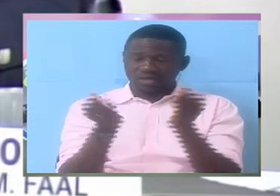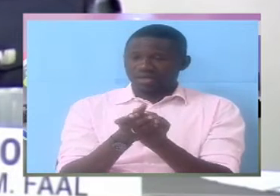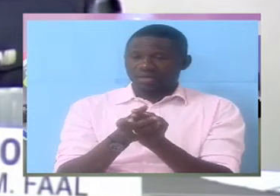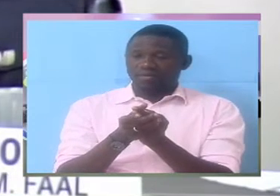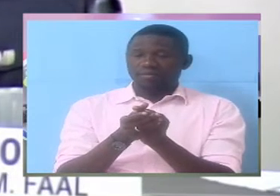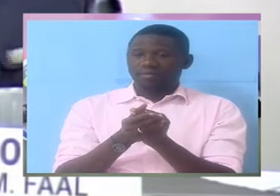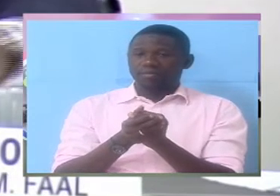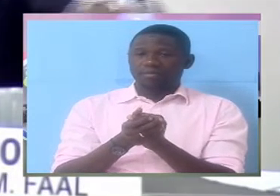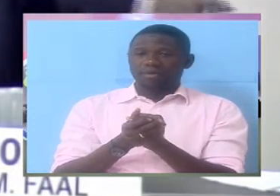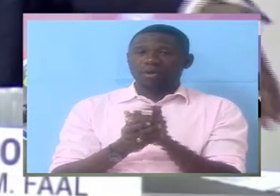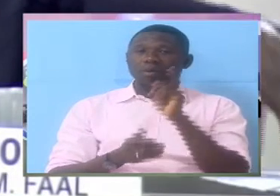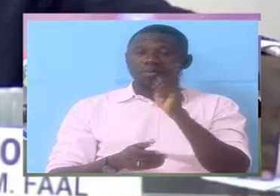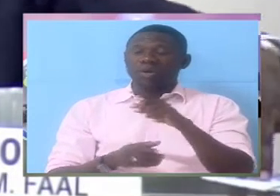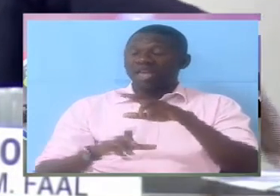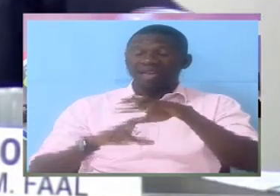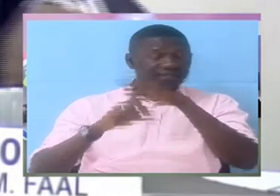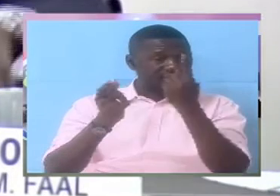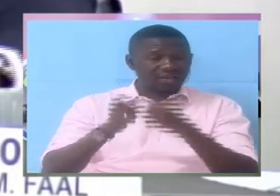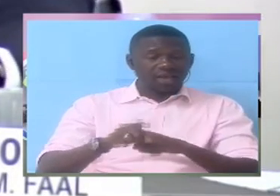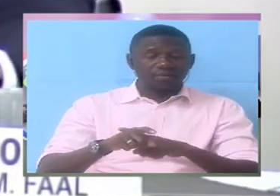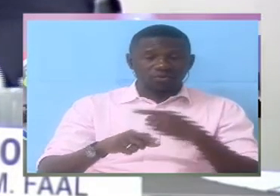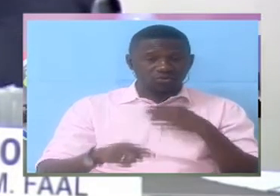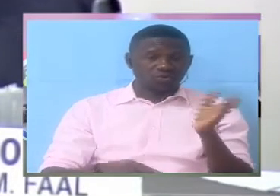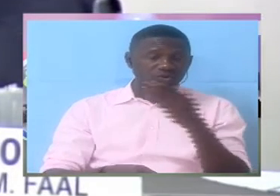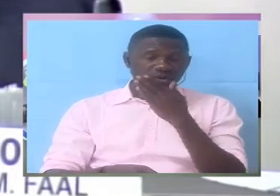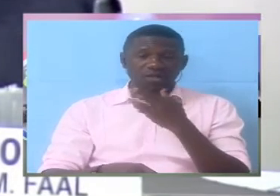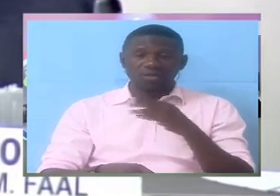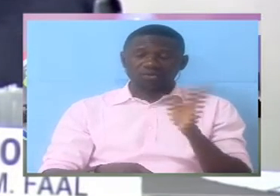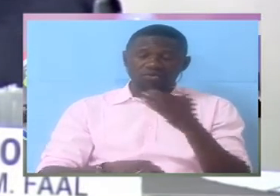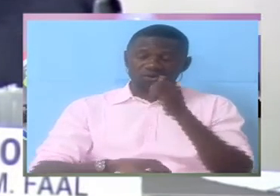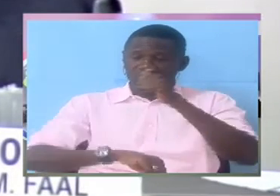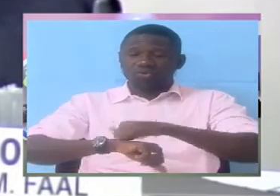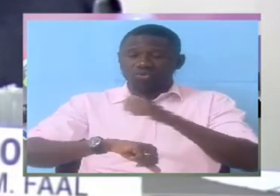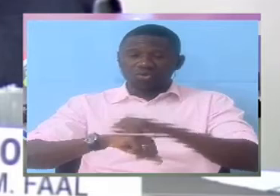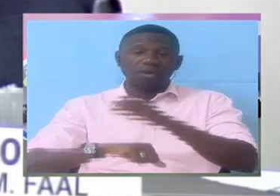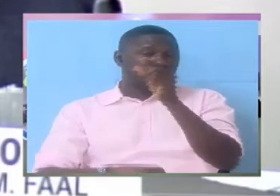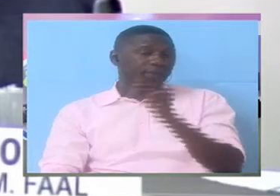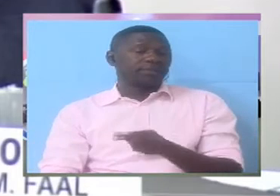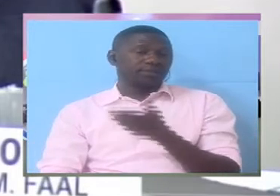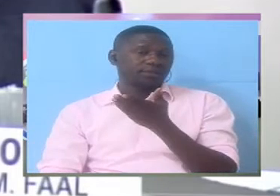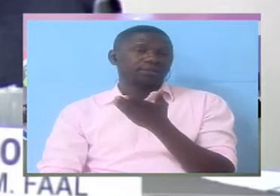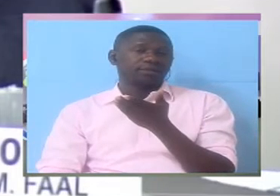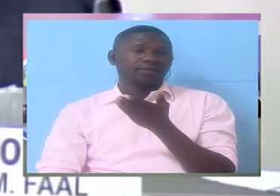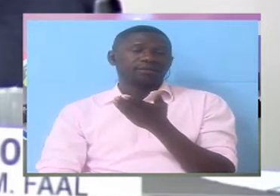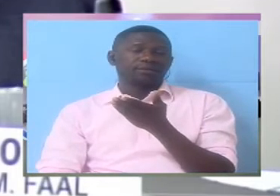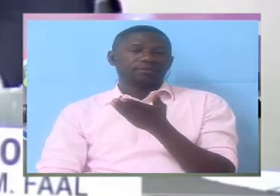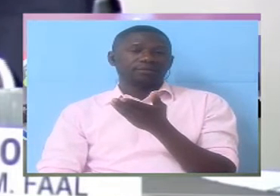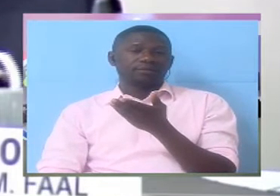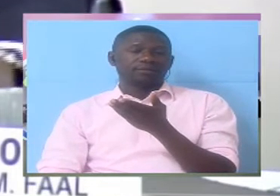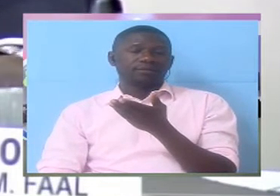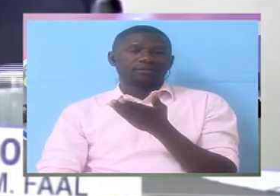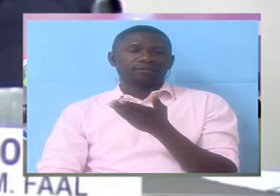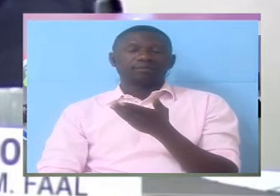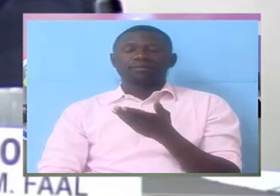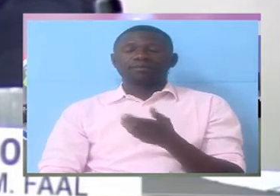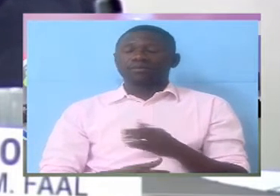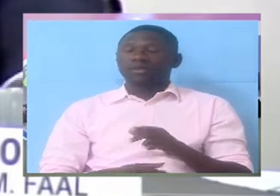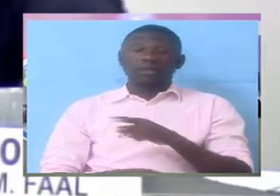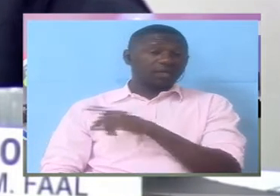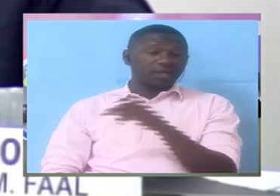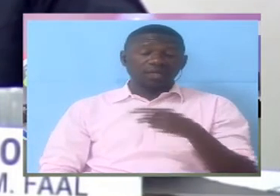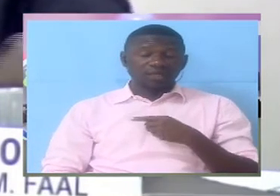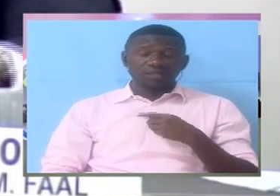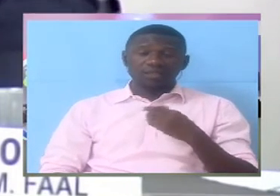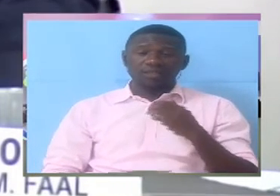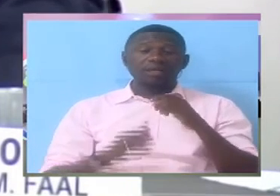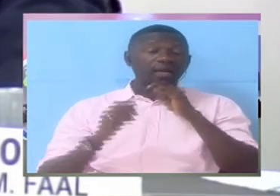investigations. But every time you would go there and torture somebody. They are the